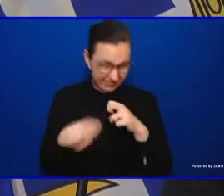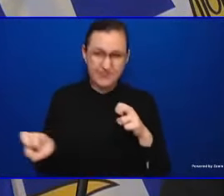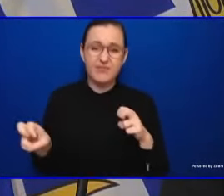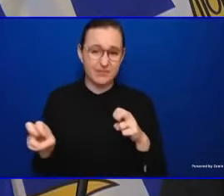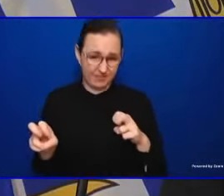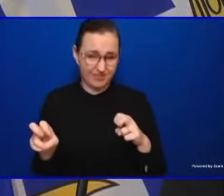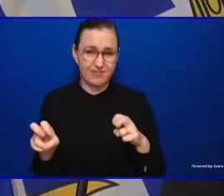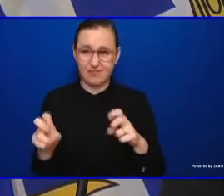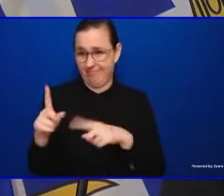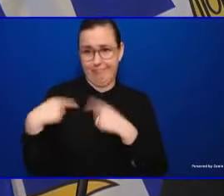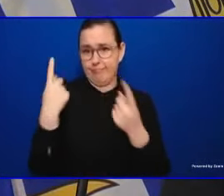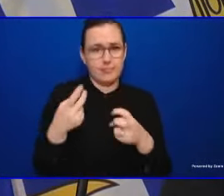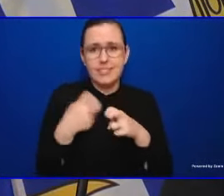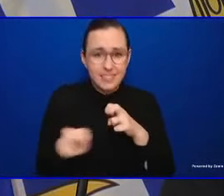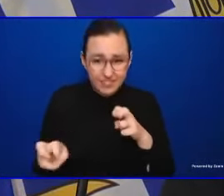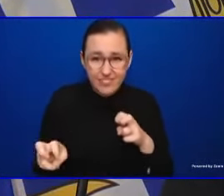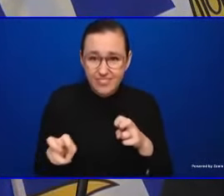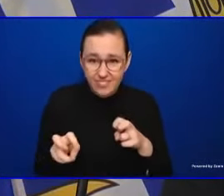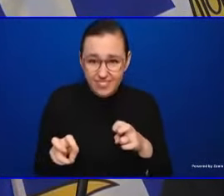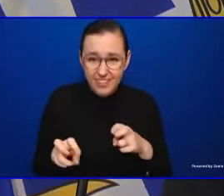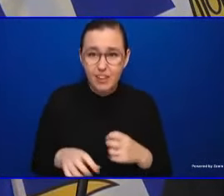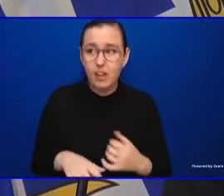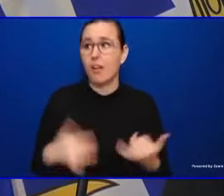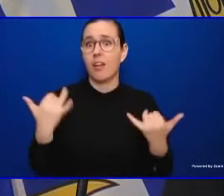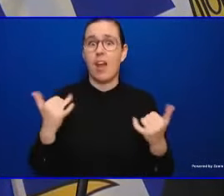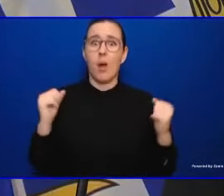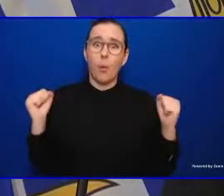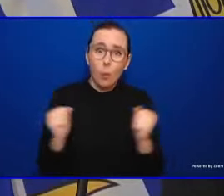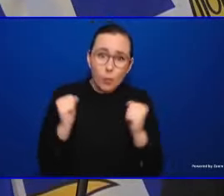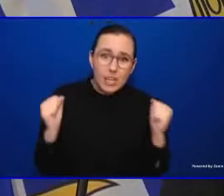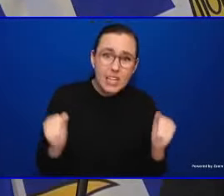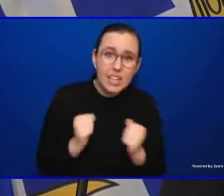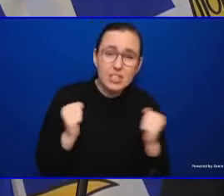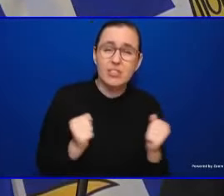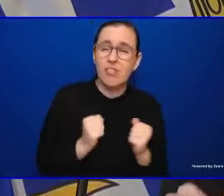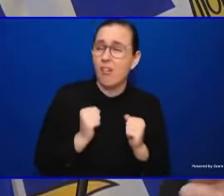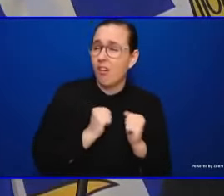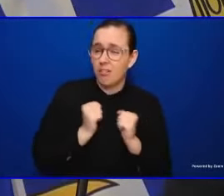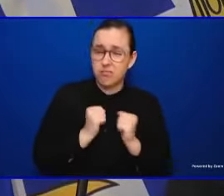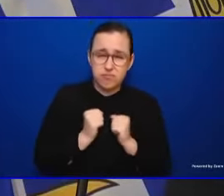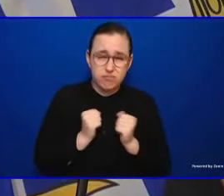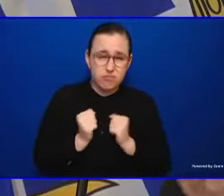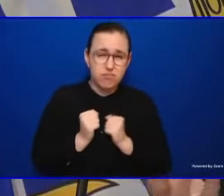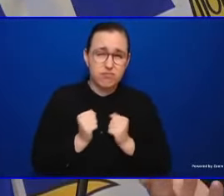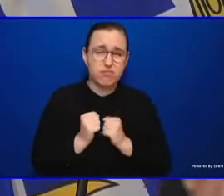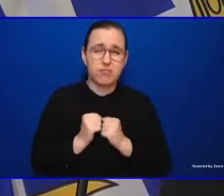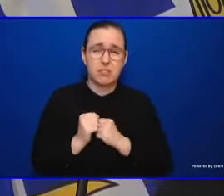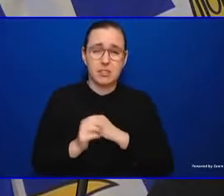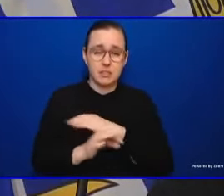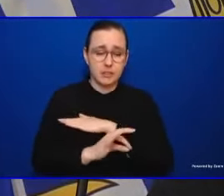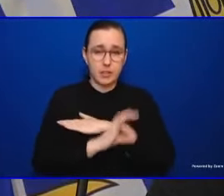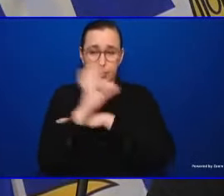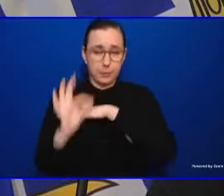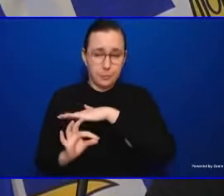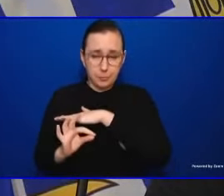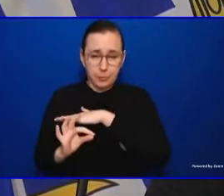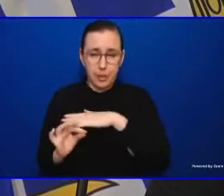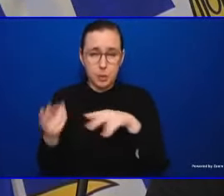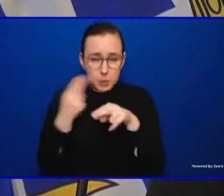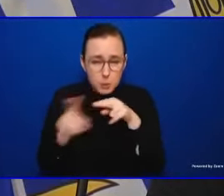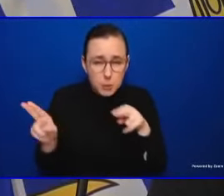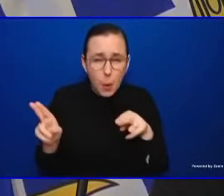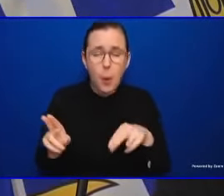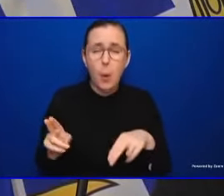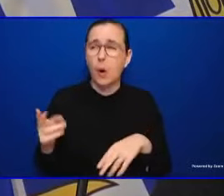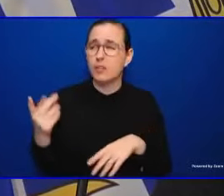short, and this has put an added burden on us all. While these challenges do persist, I encourage